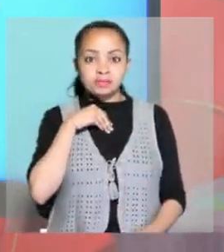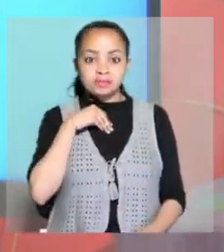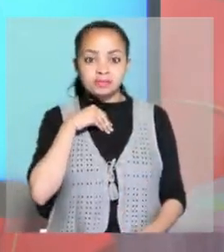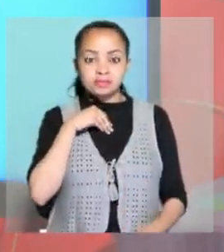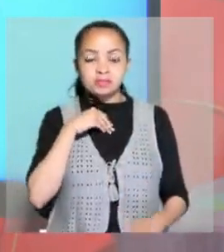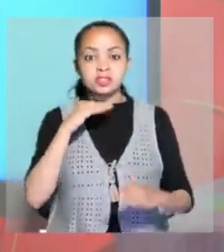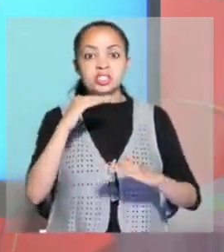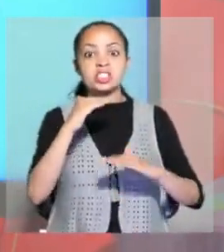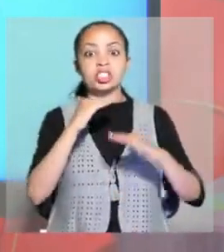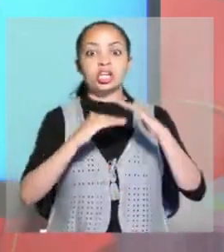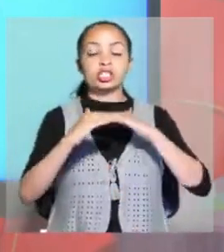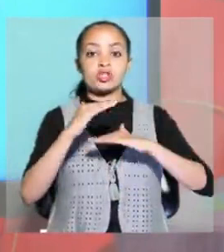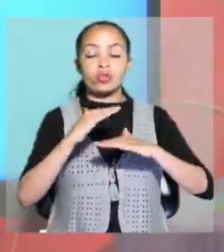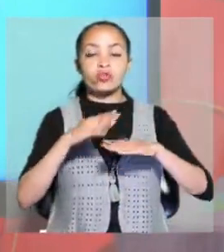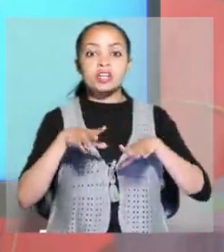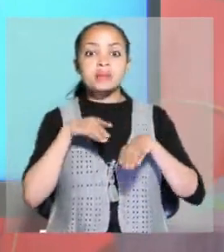some stages of respiration,